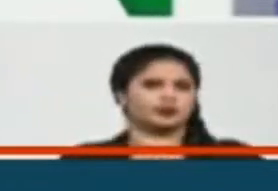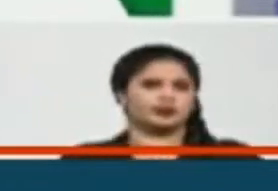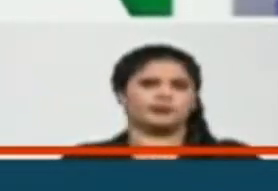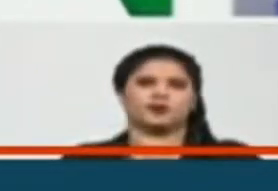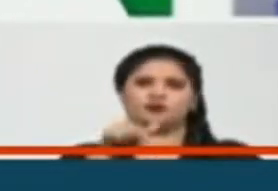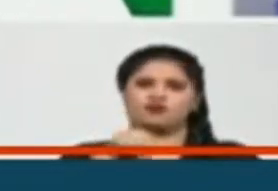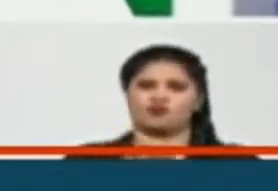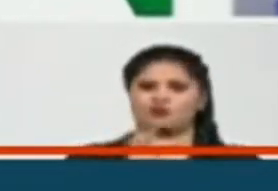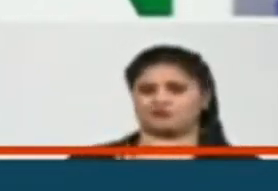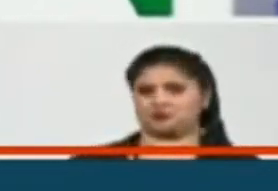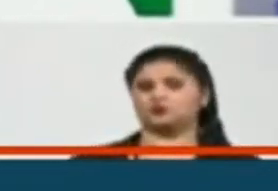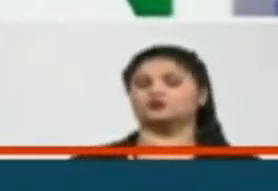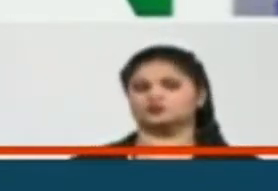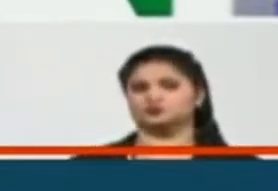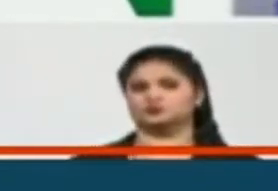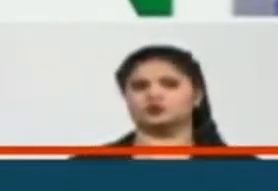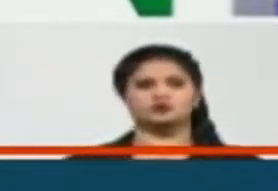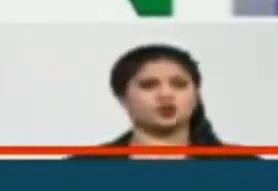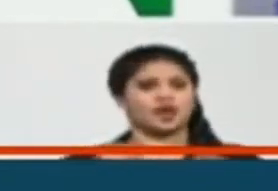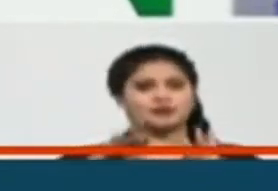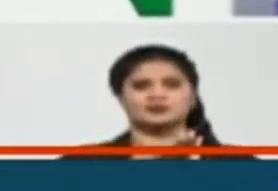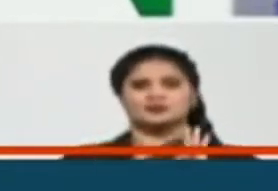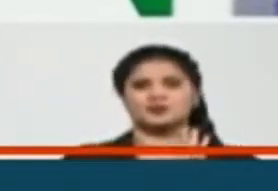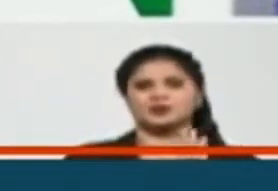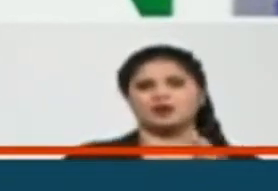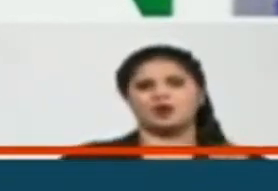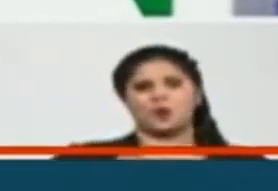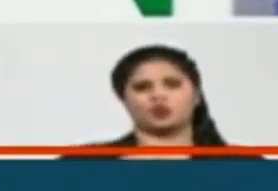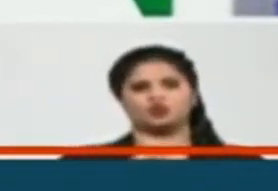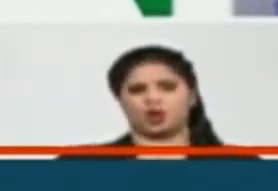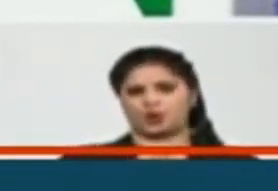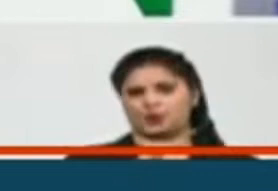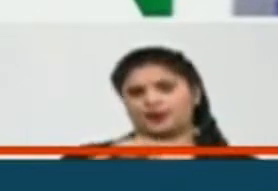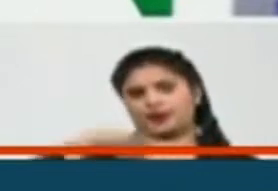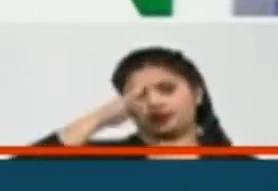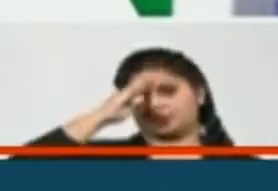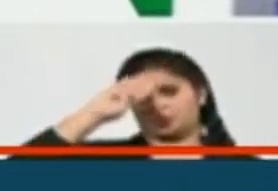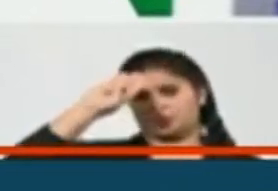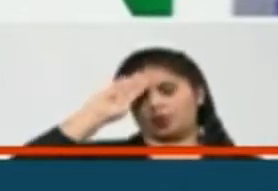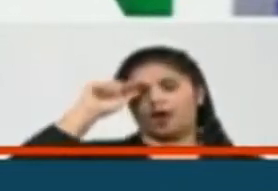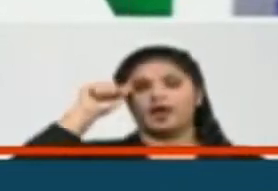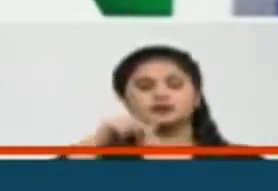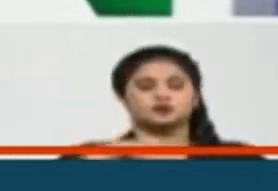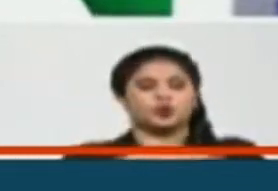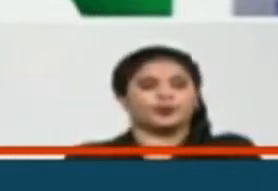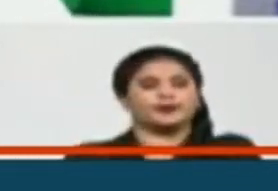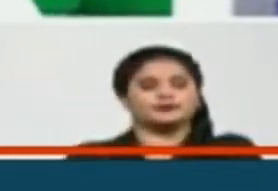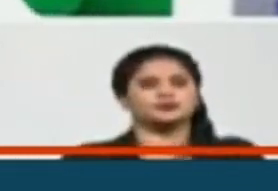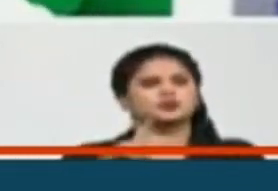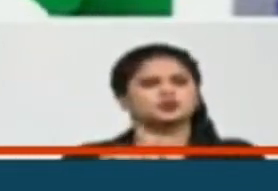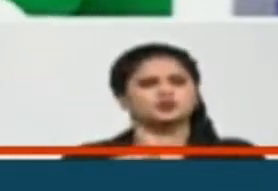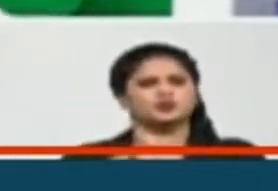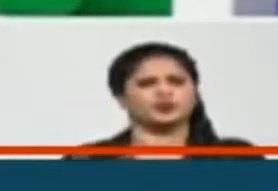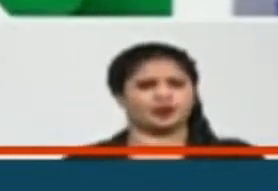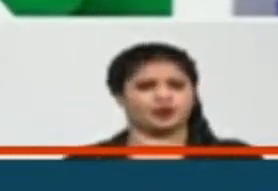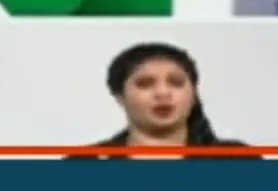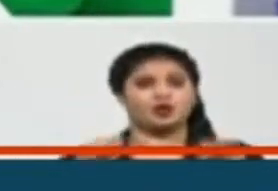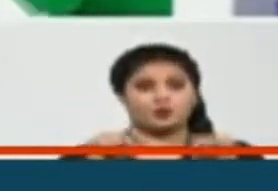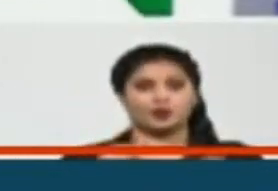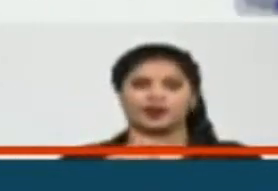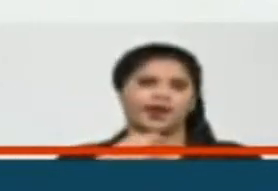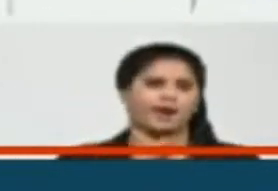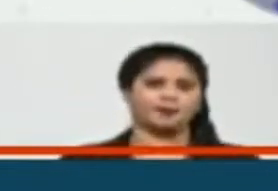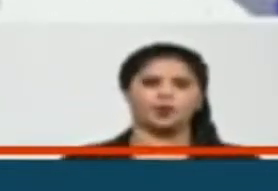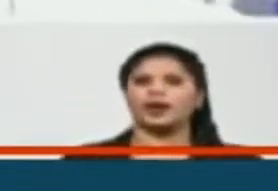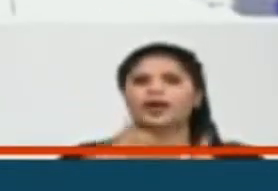them. And these are the countries that represent the highest number of confirmed cases. And this corresponds to the